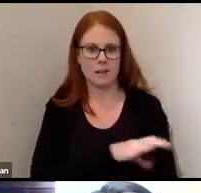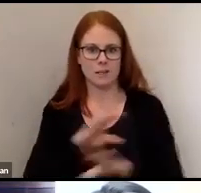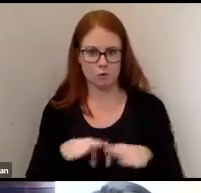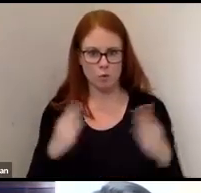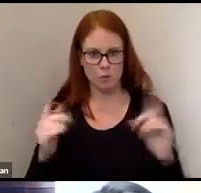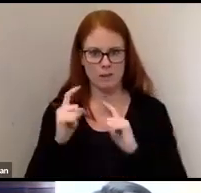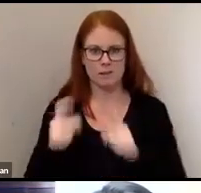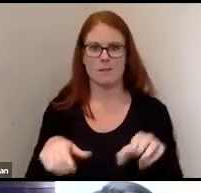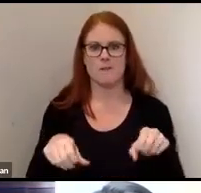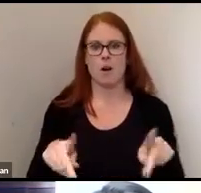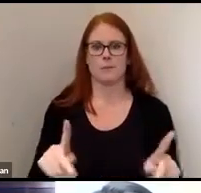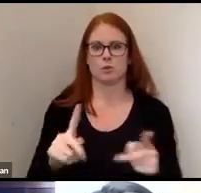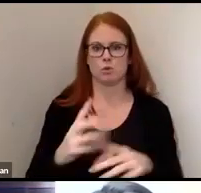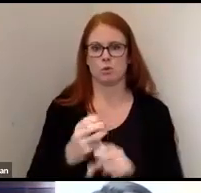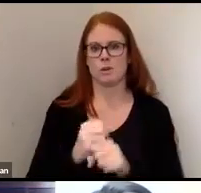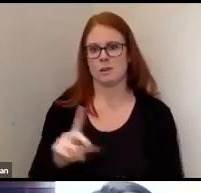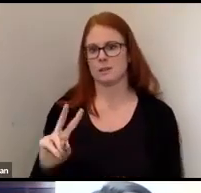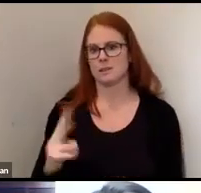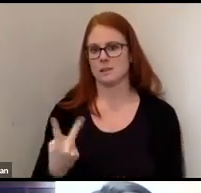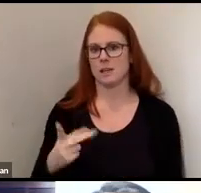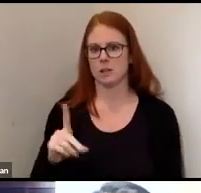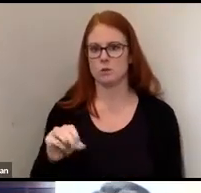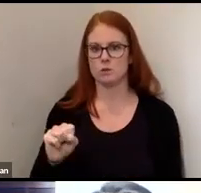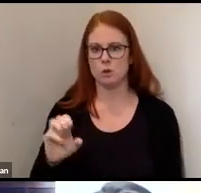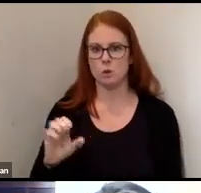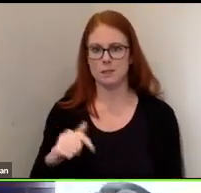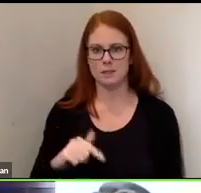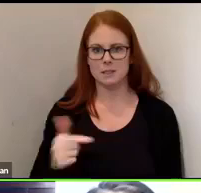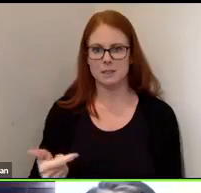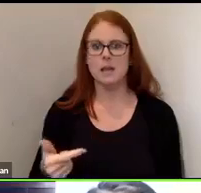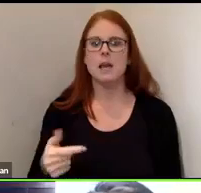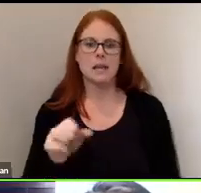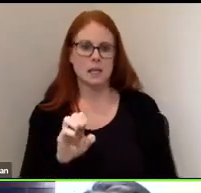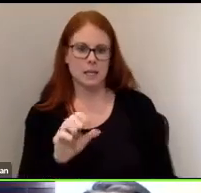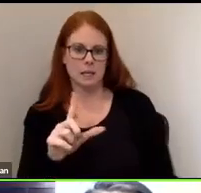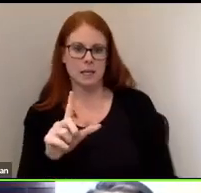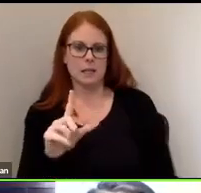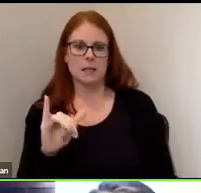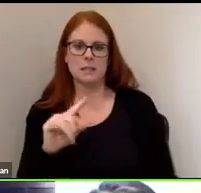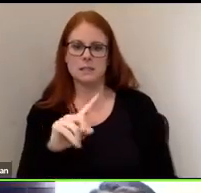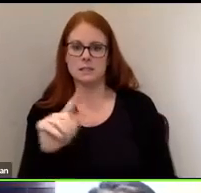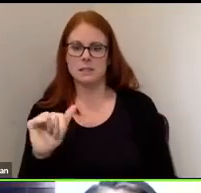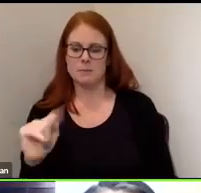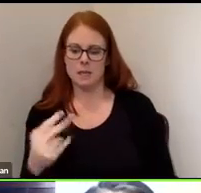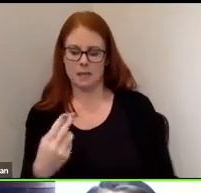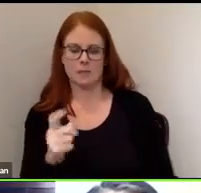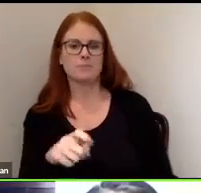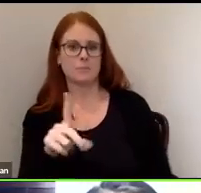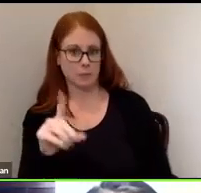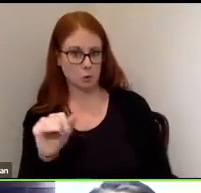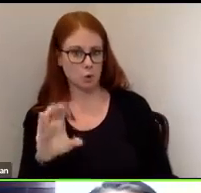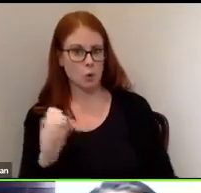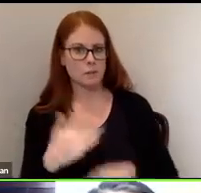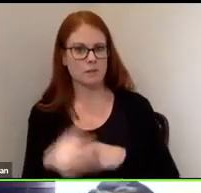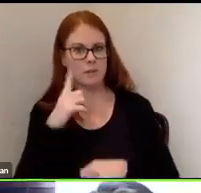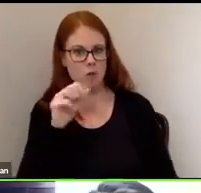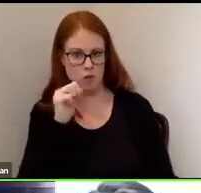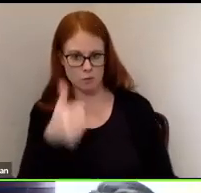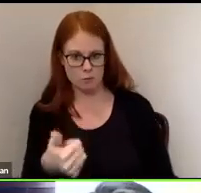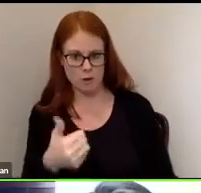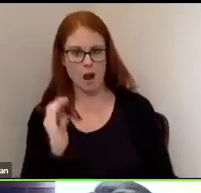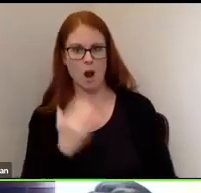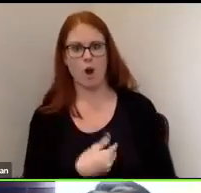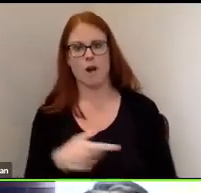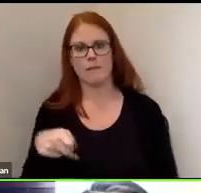you the opportunity to get your second dose. Elizabeth? Yeah, so the doses that he's talking about that are available for tomorrow are our